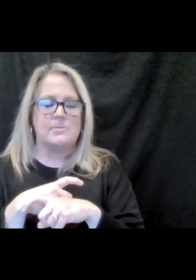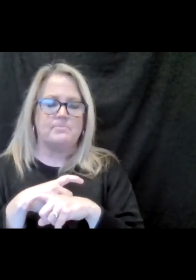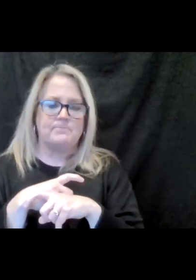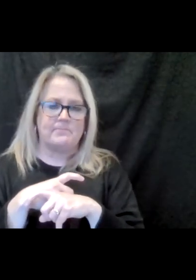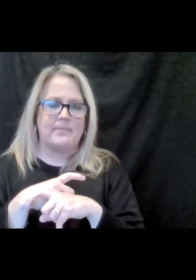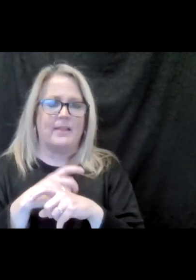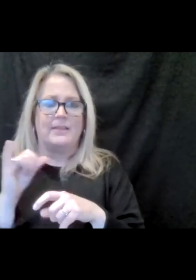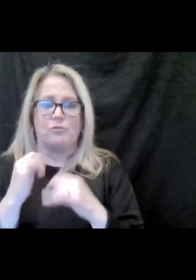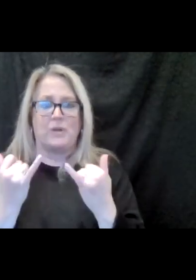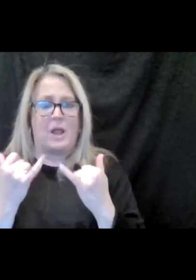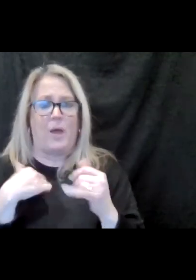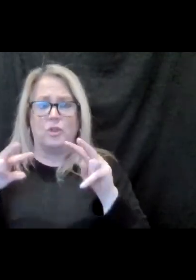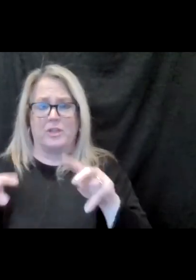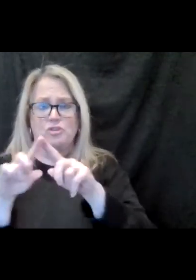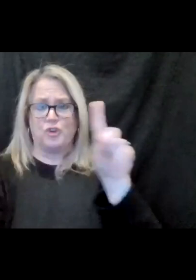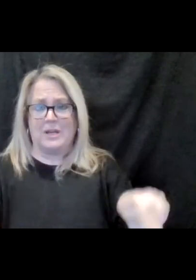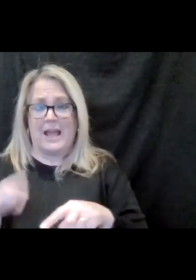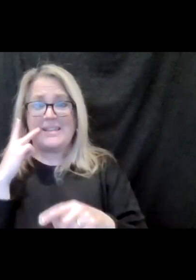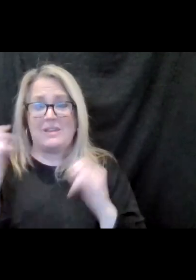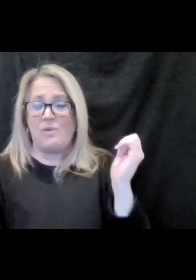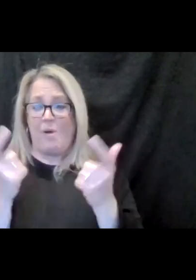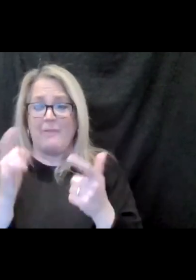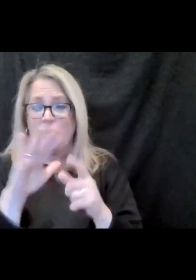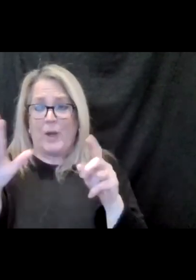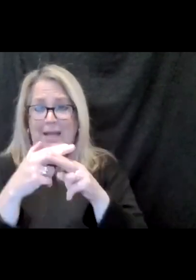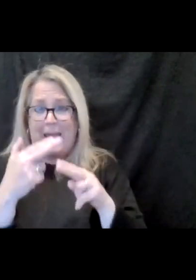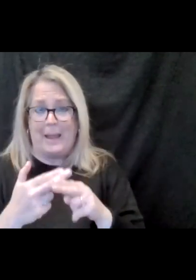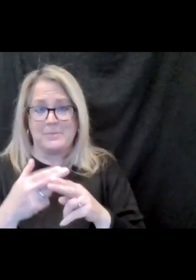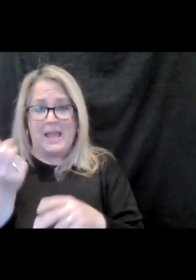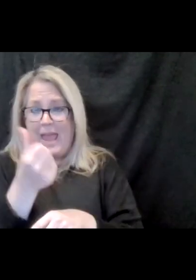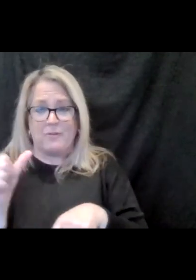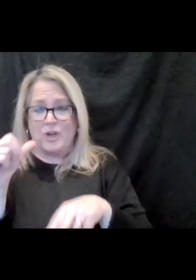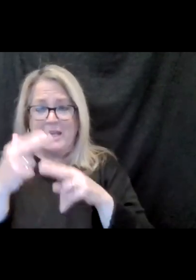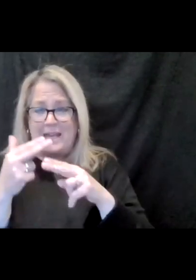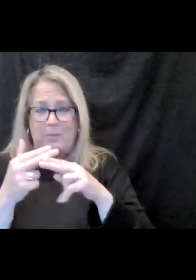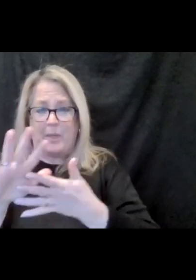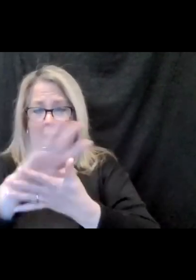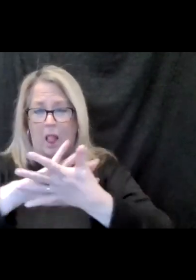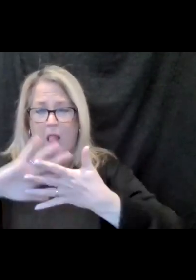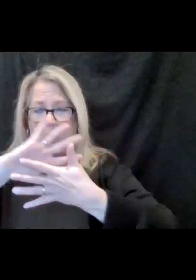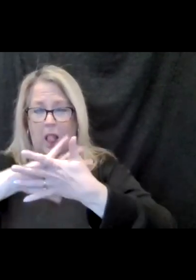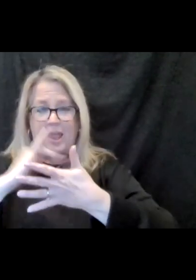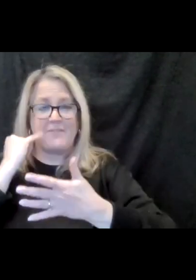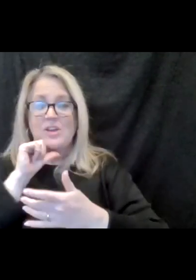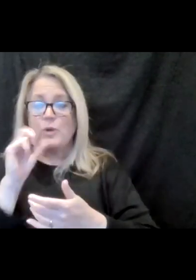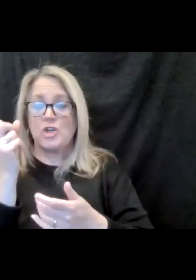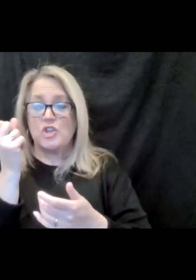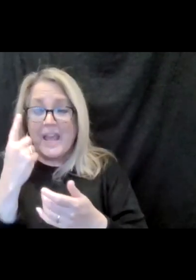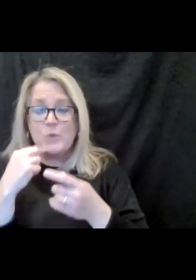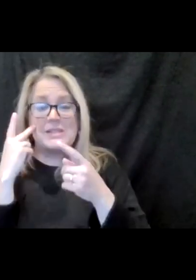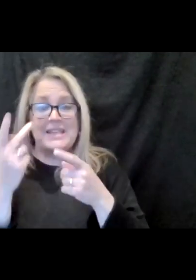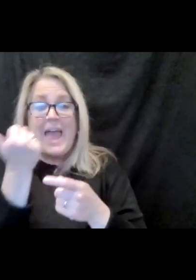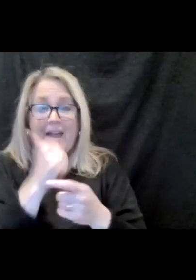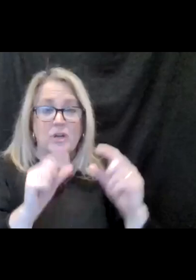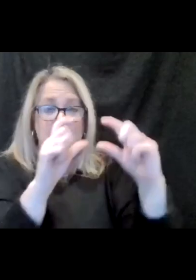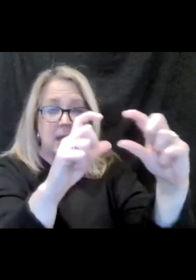And like right now, I'm looking at the screen, I'm seeing all your names, and every name will now become a muffled part if I don't understand to be able to see every tile in front of